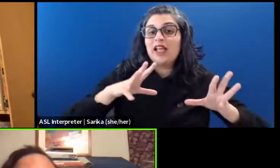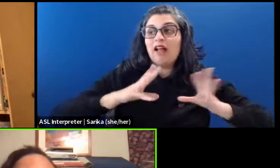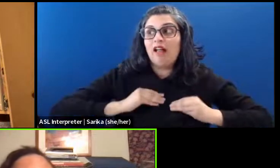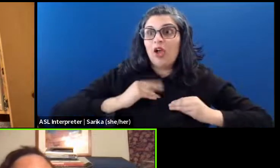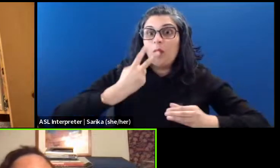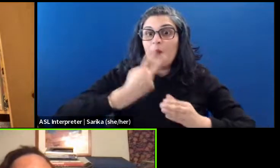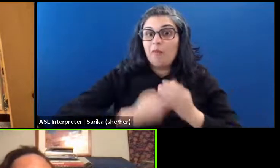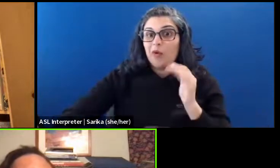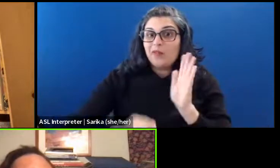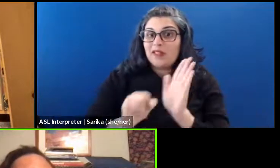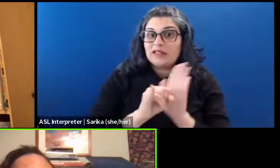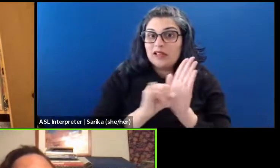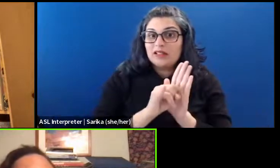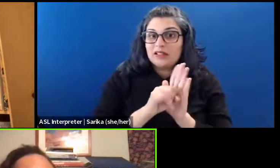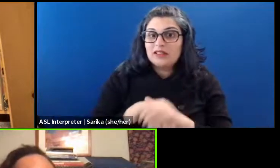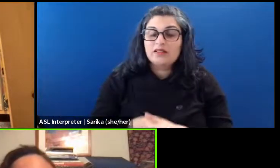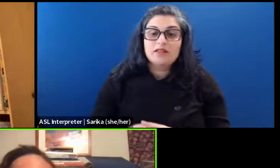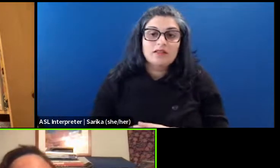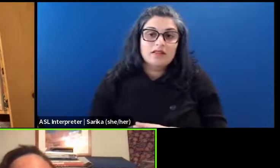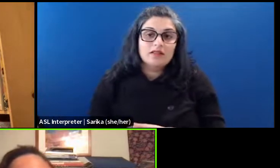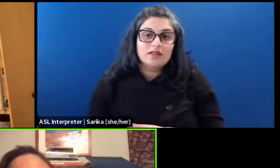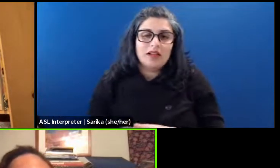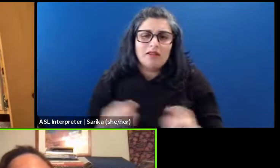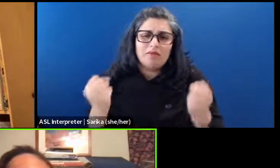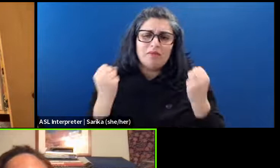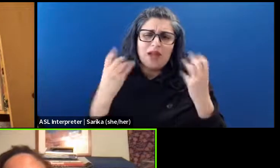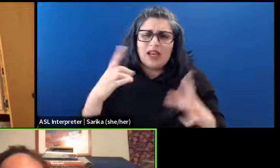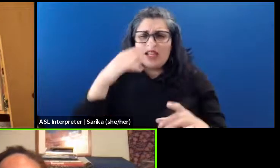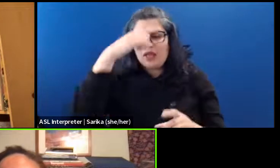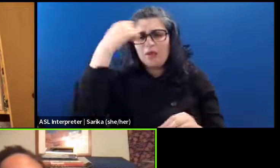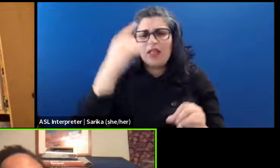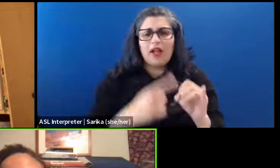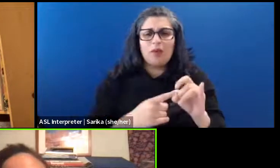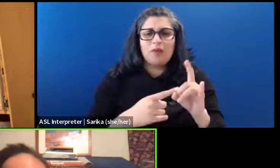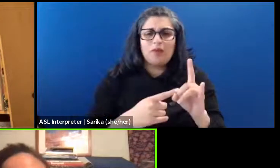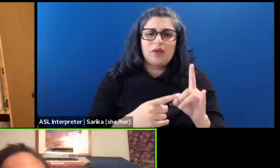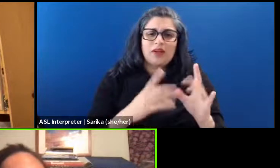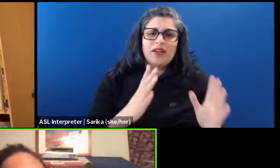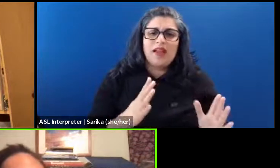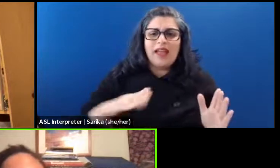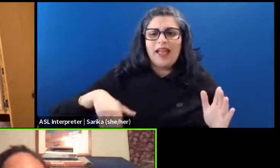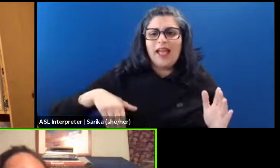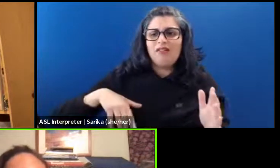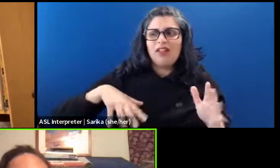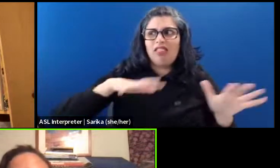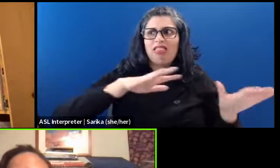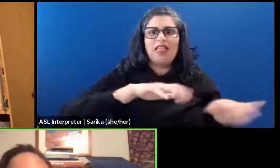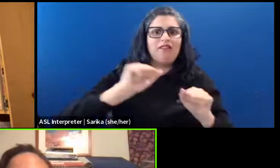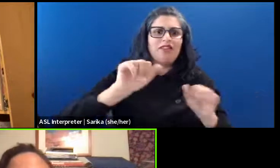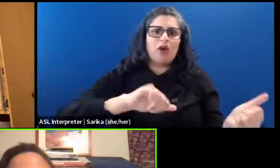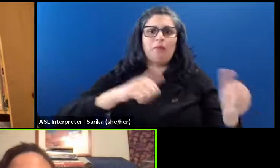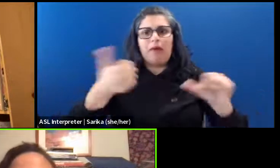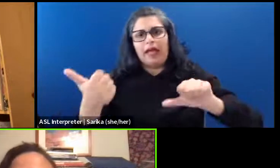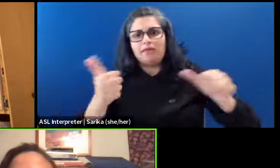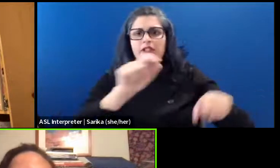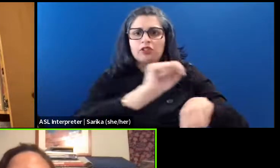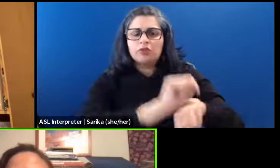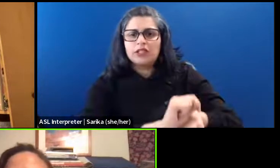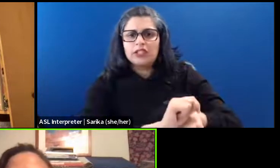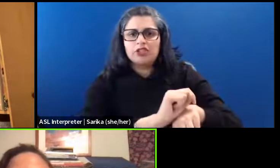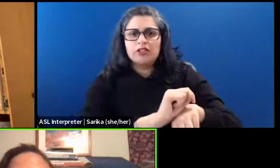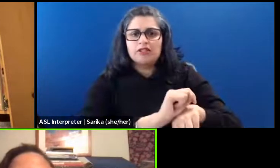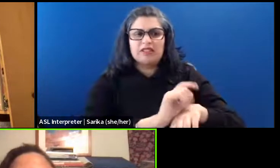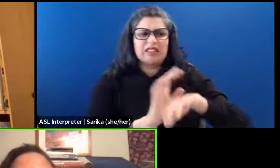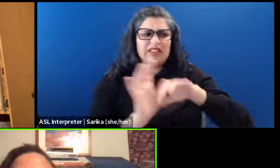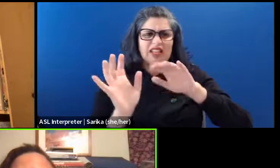you'll find, I believe, many Black Buddhists who have not left their Baptist traditions behind,